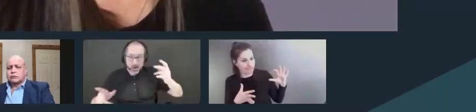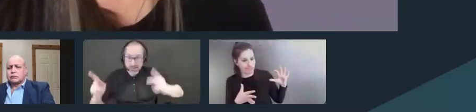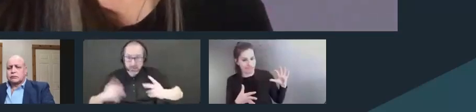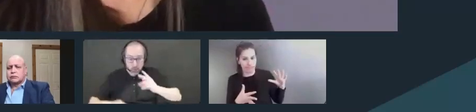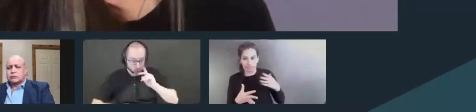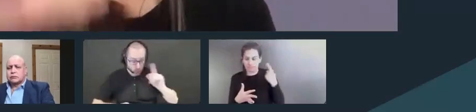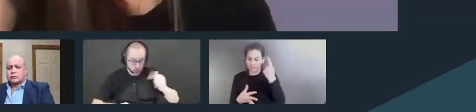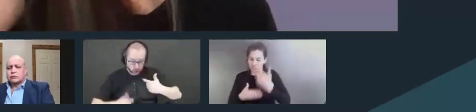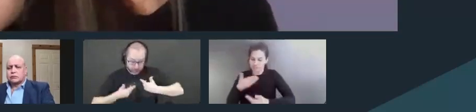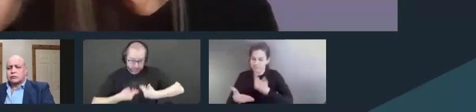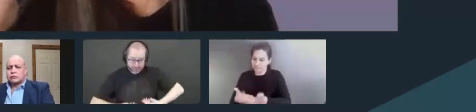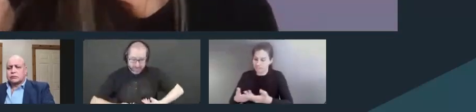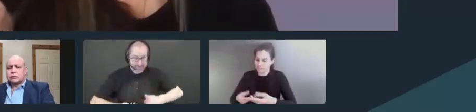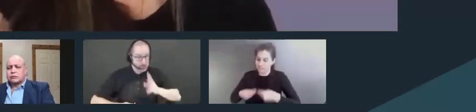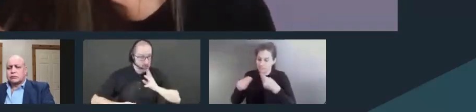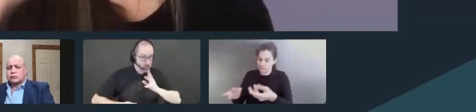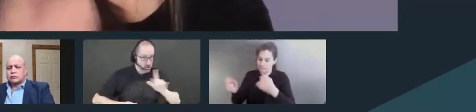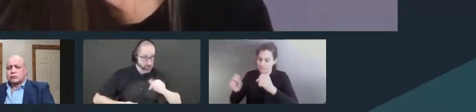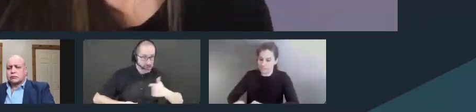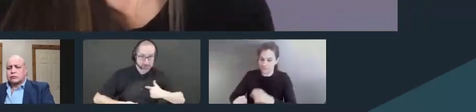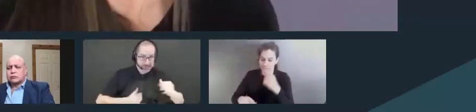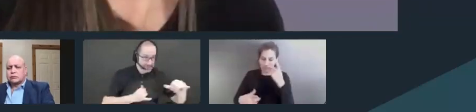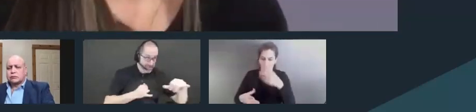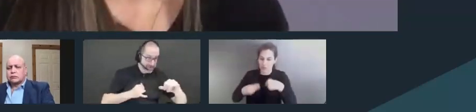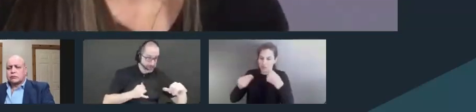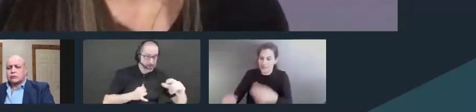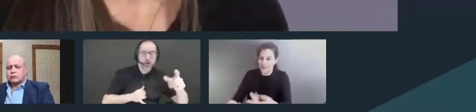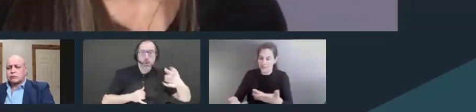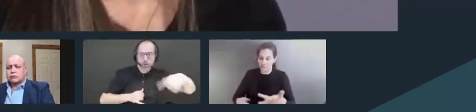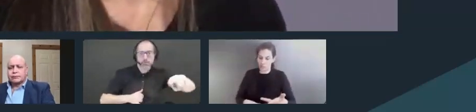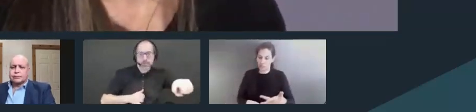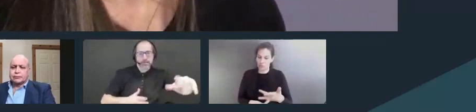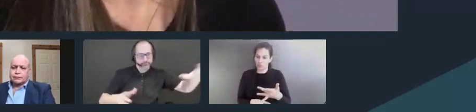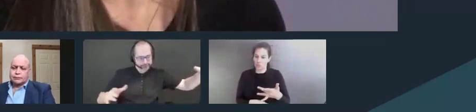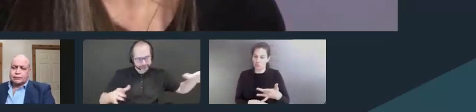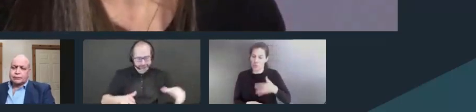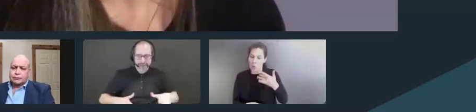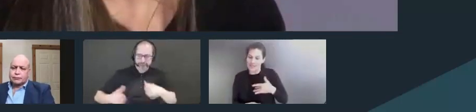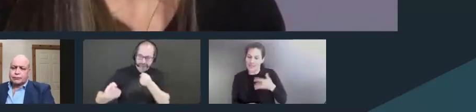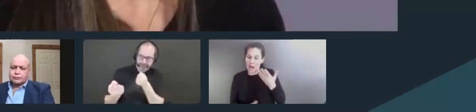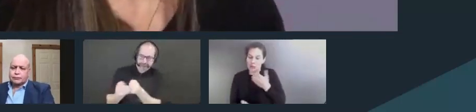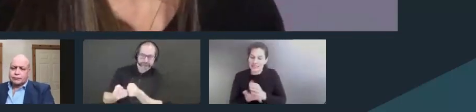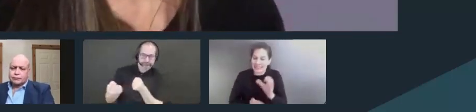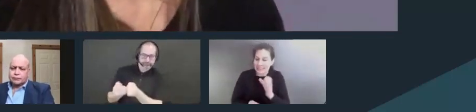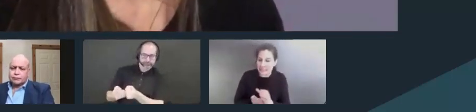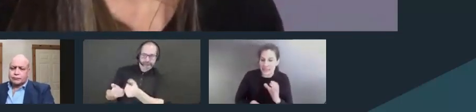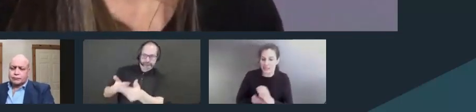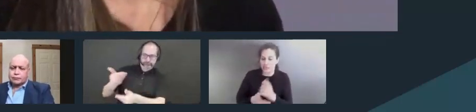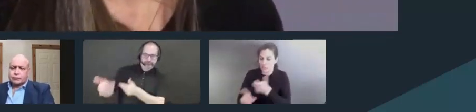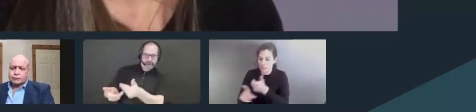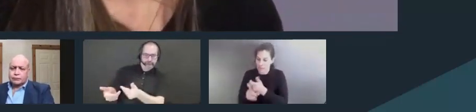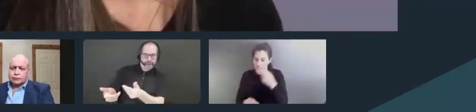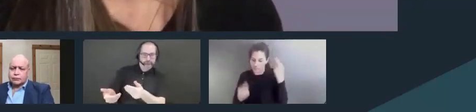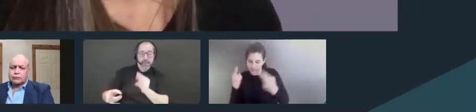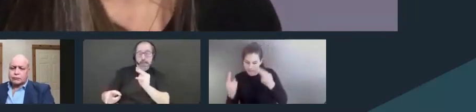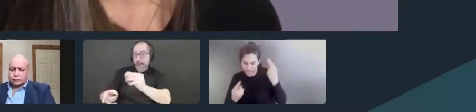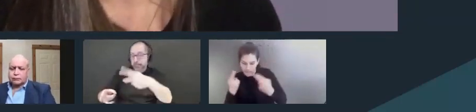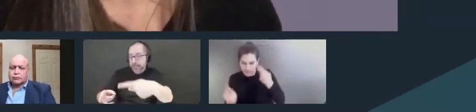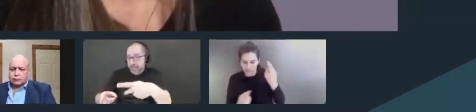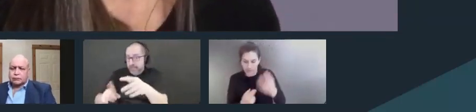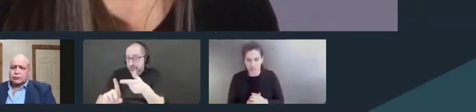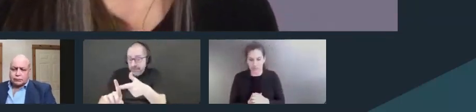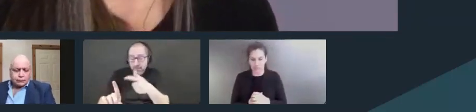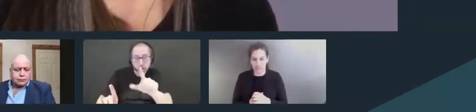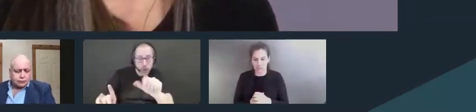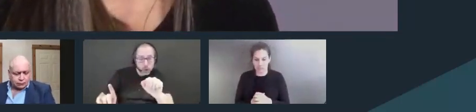can and must do to support what they're doing. We can stand behind MPs like Laurie Edlout